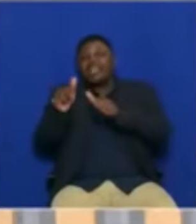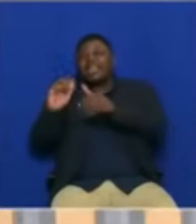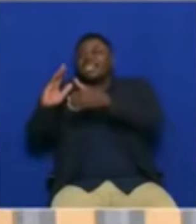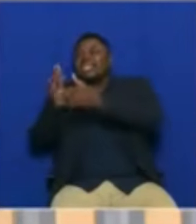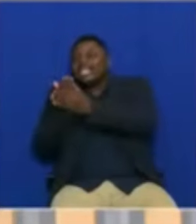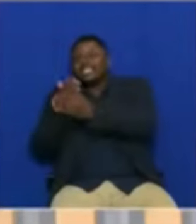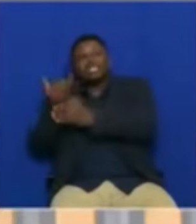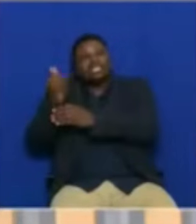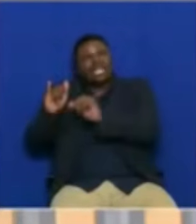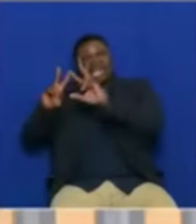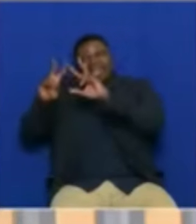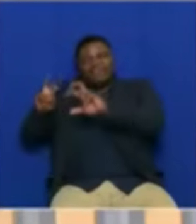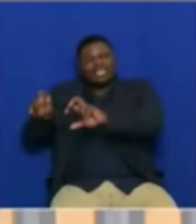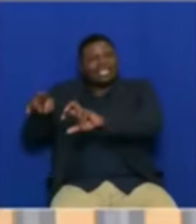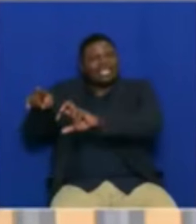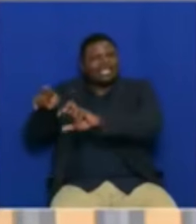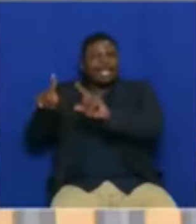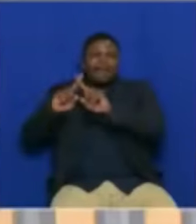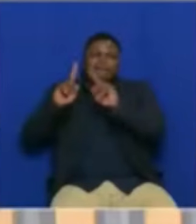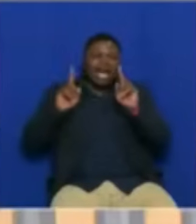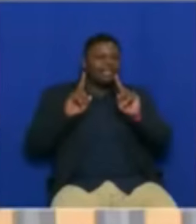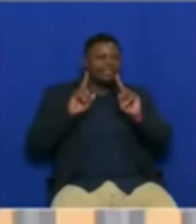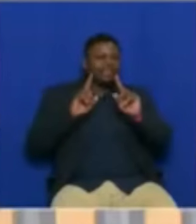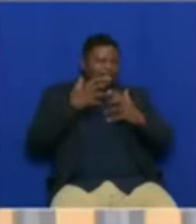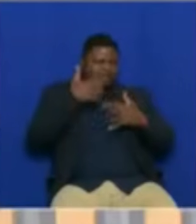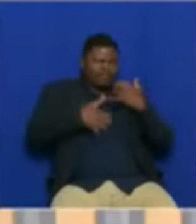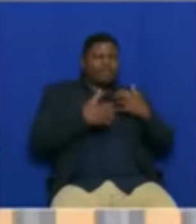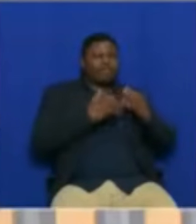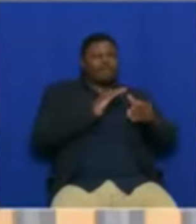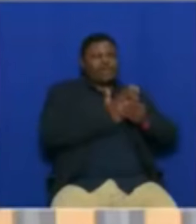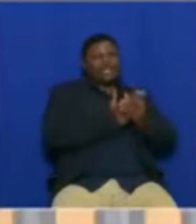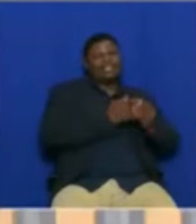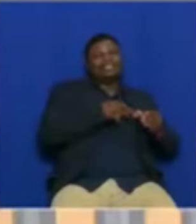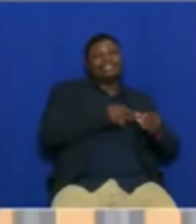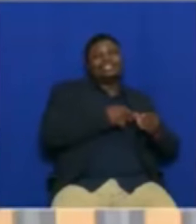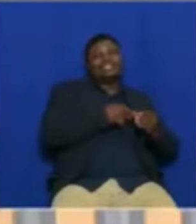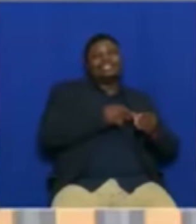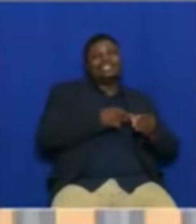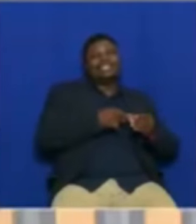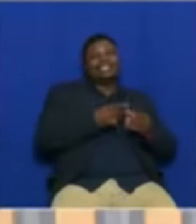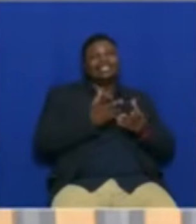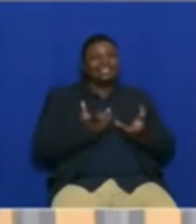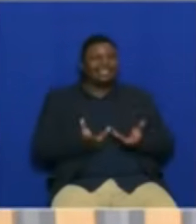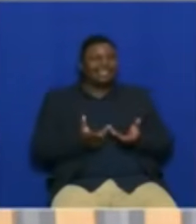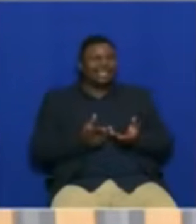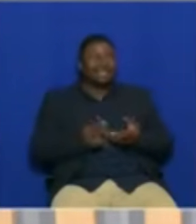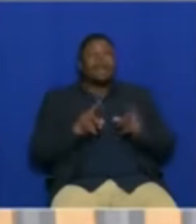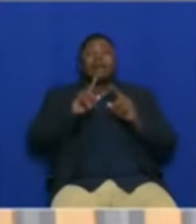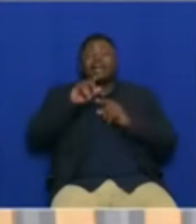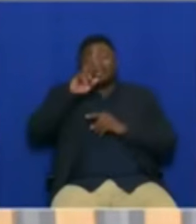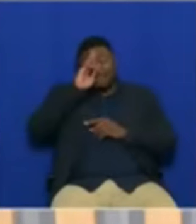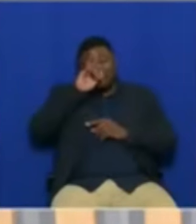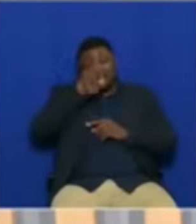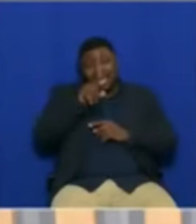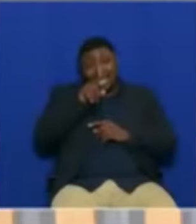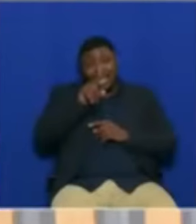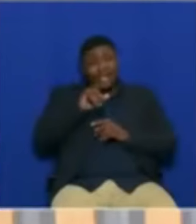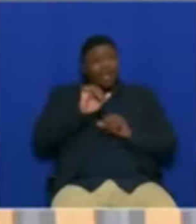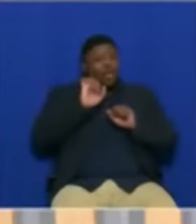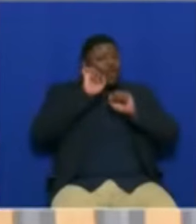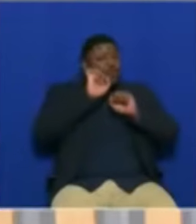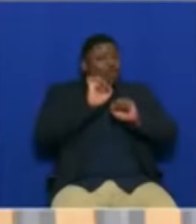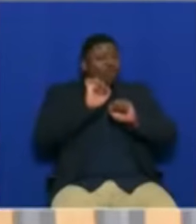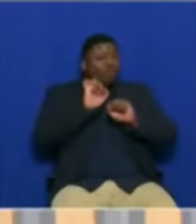on the magistrate's own enthusiasm. Your other cases are no reason that he has imposed